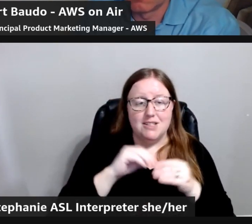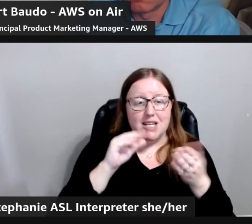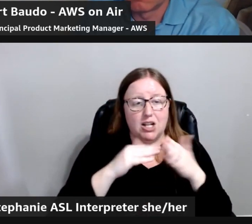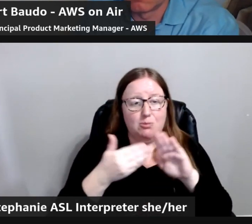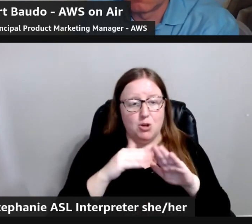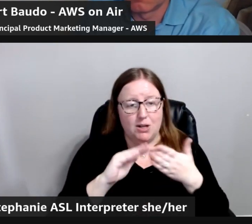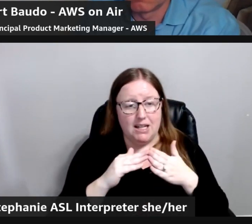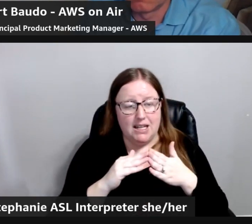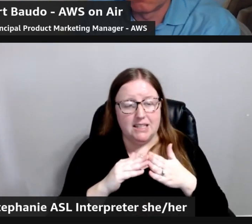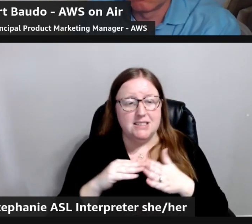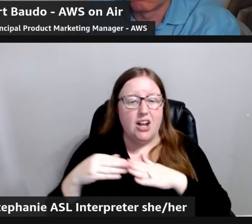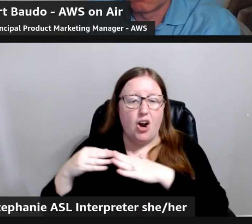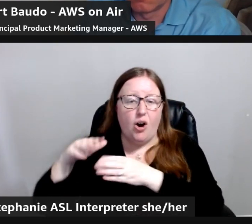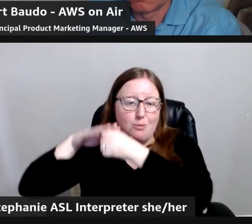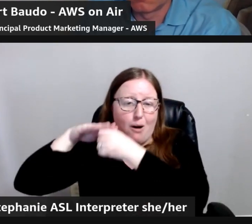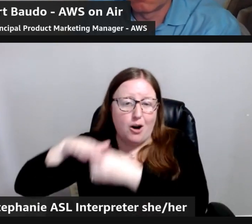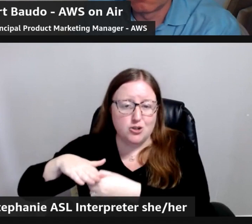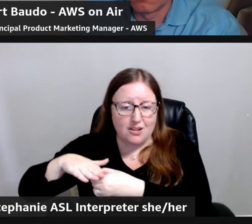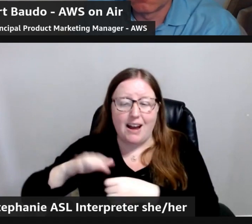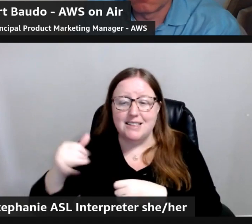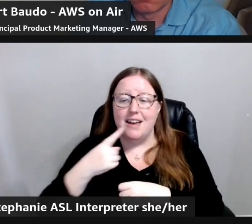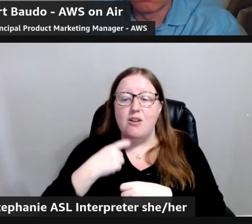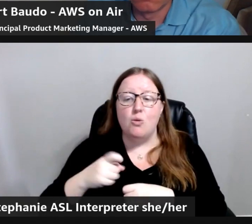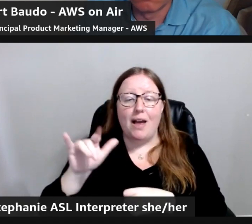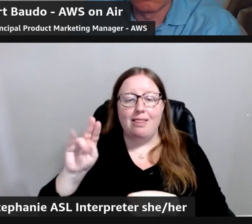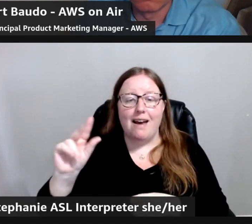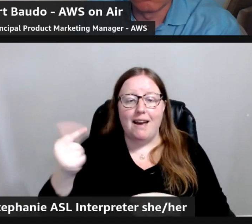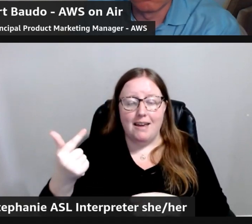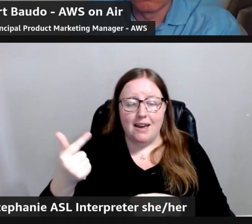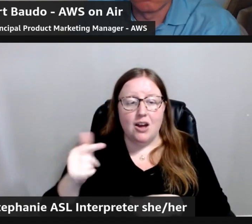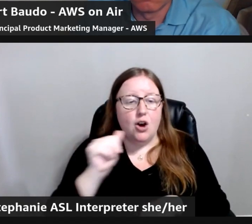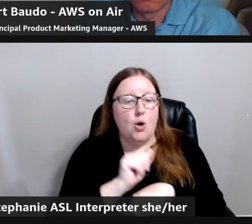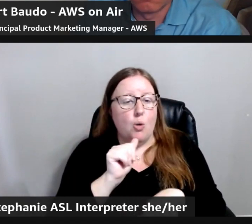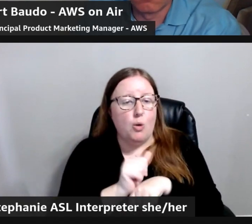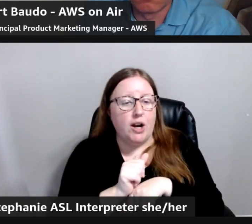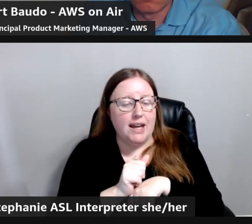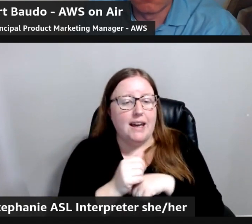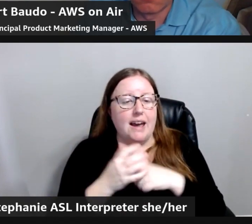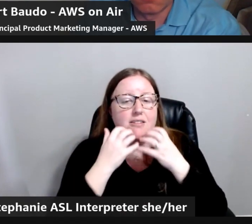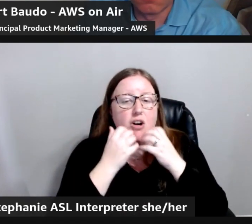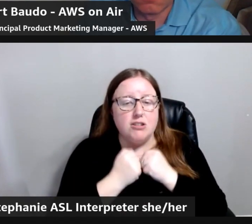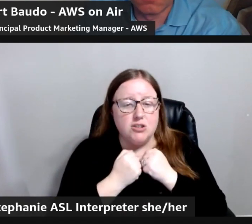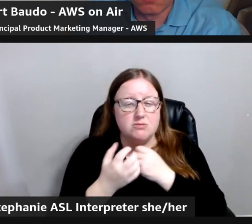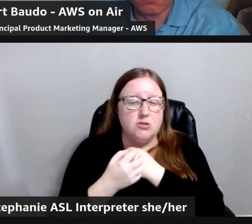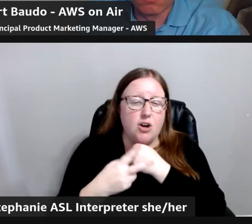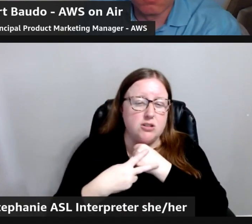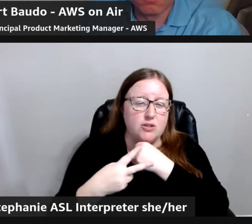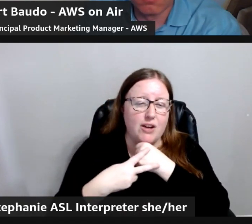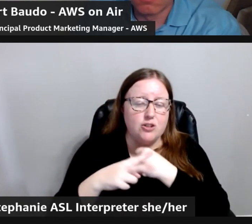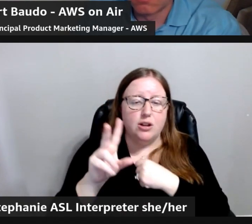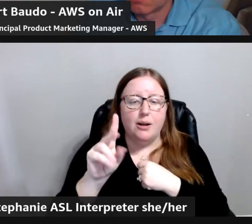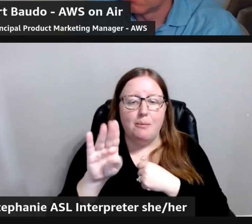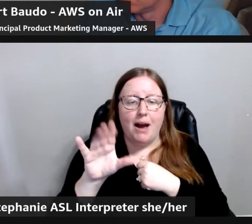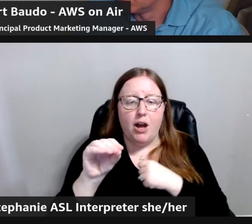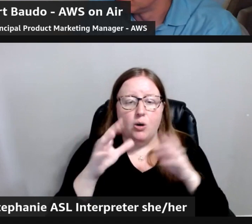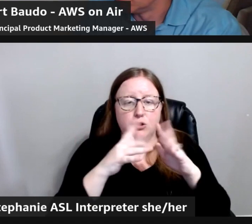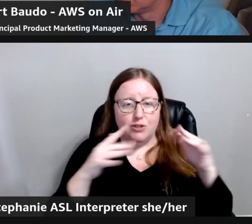been marginalized through things like redlining. We're working in conservation and biodiversity. We have a really interesting initiative